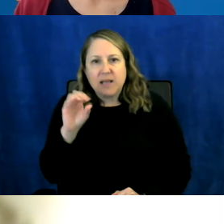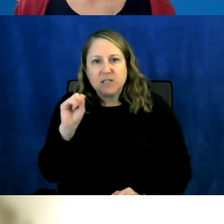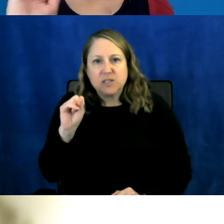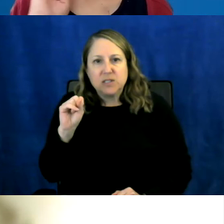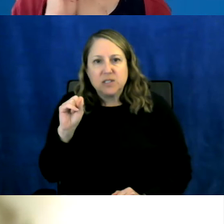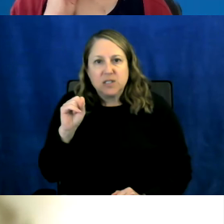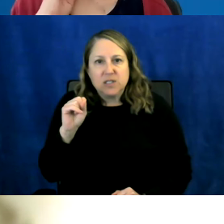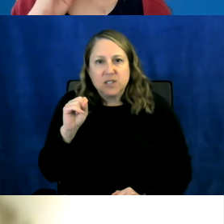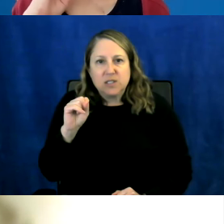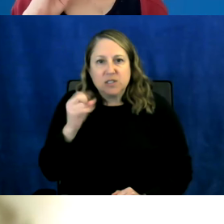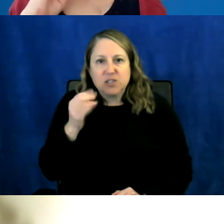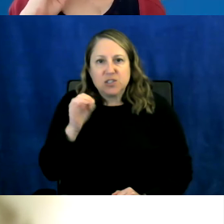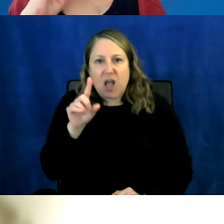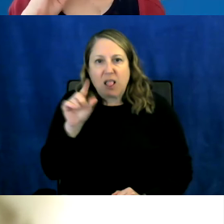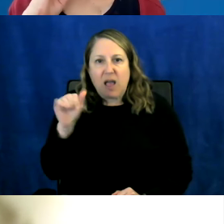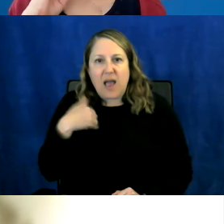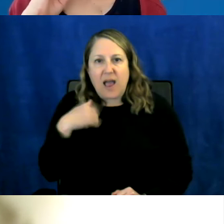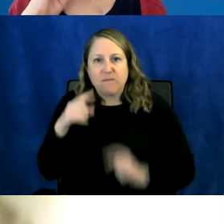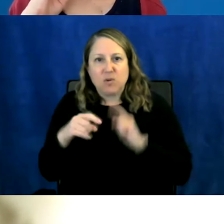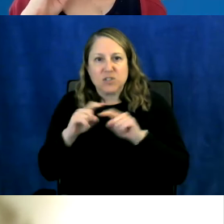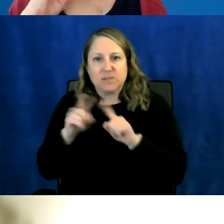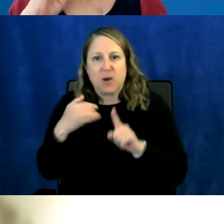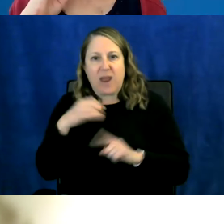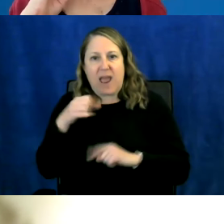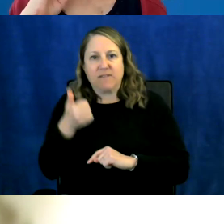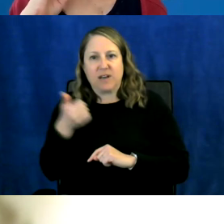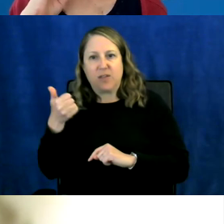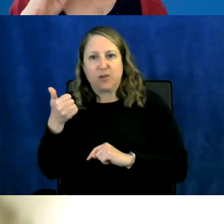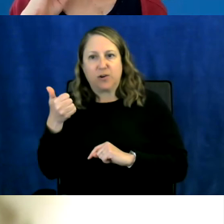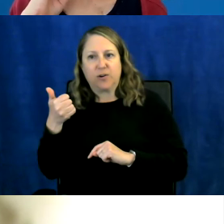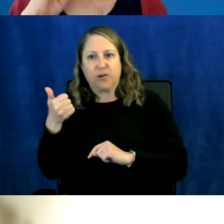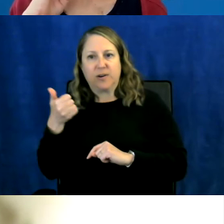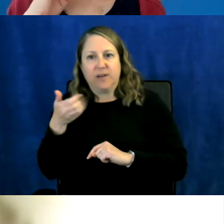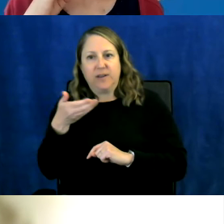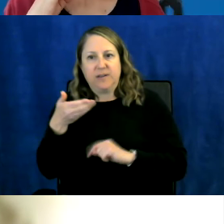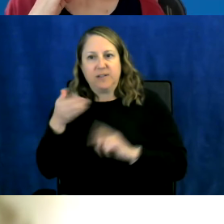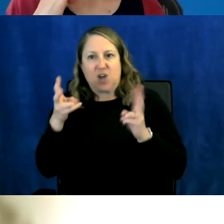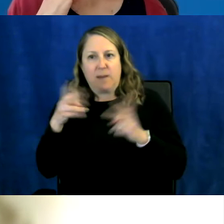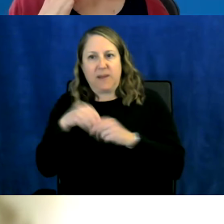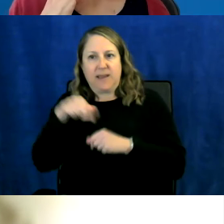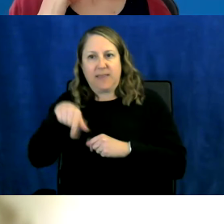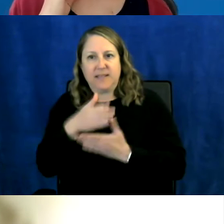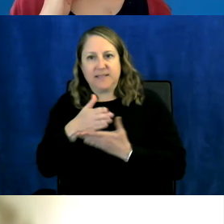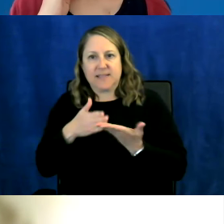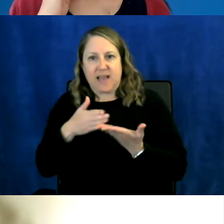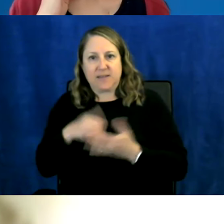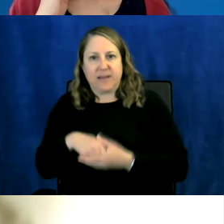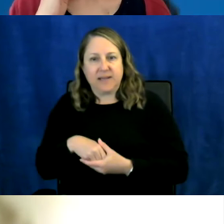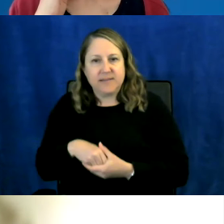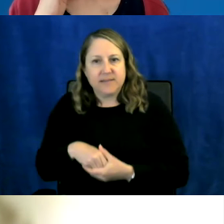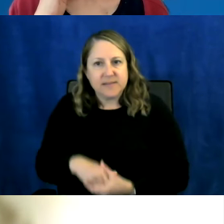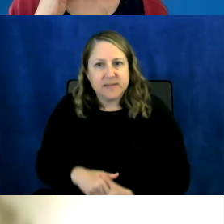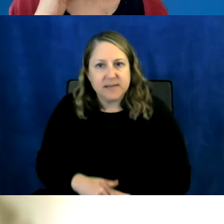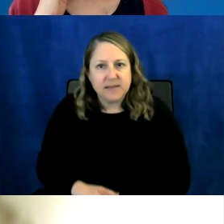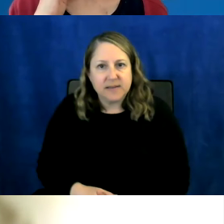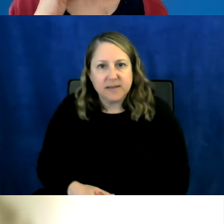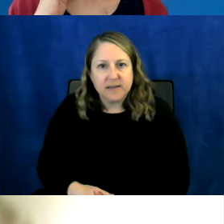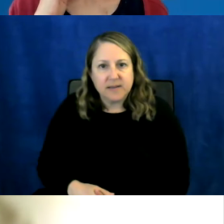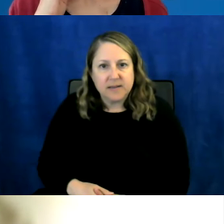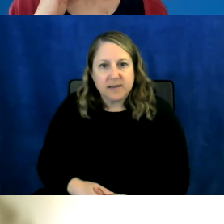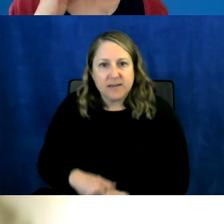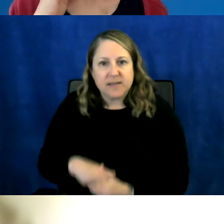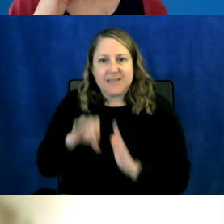but I know that we have another item in this segment, and with the state perspectives